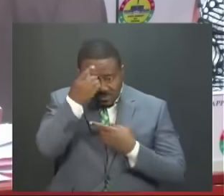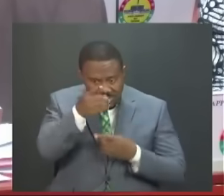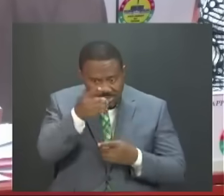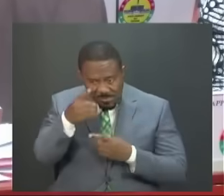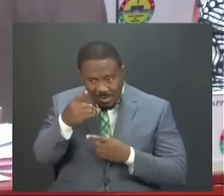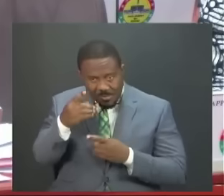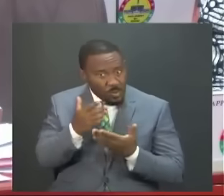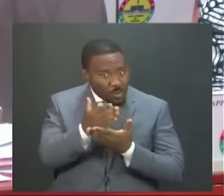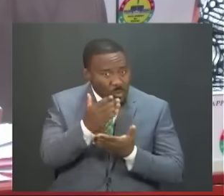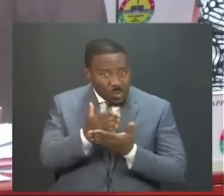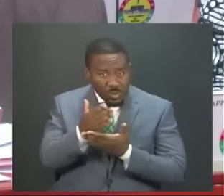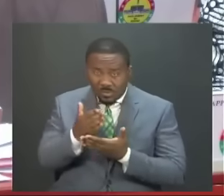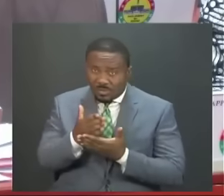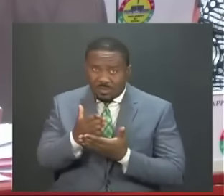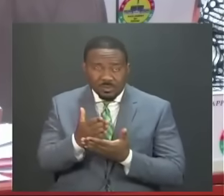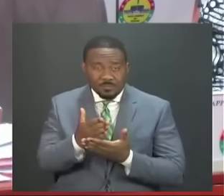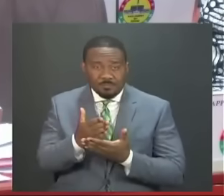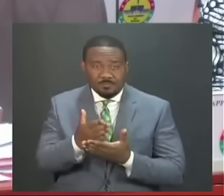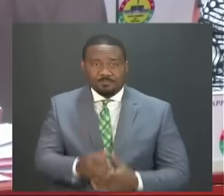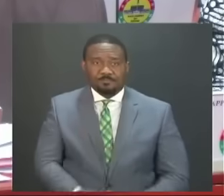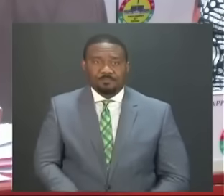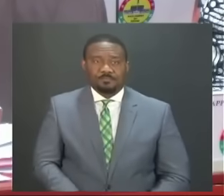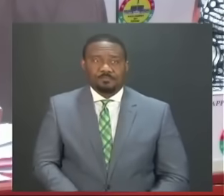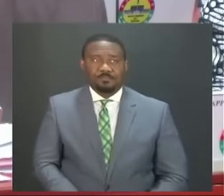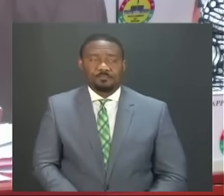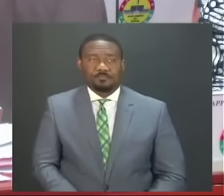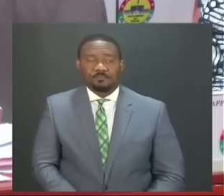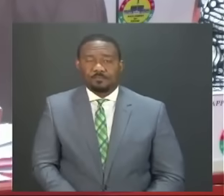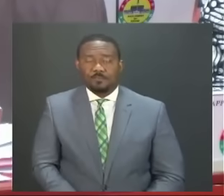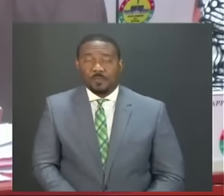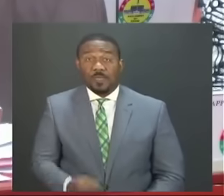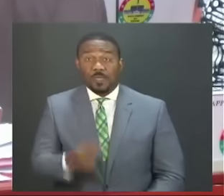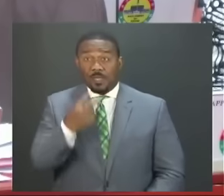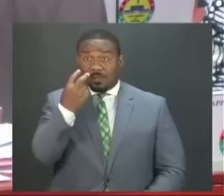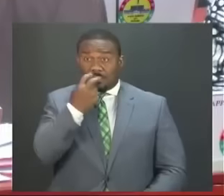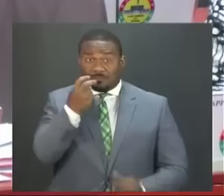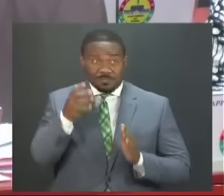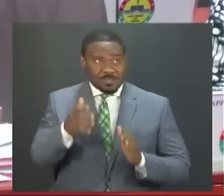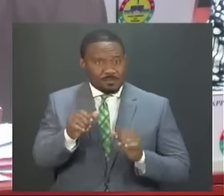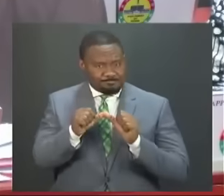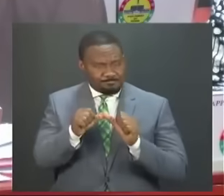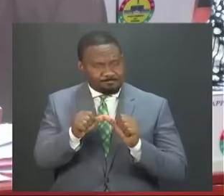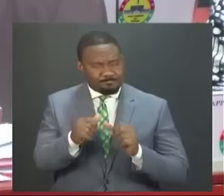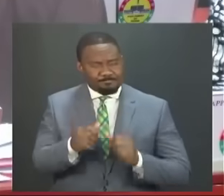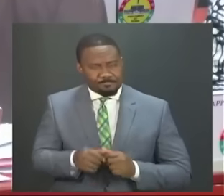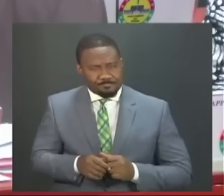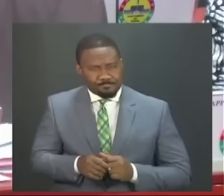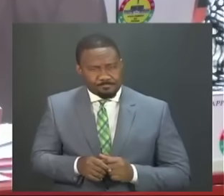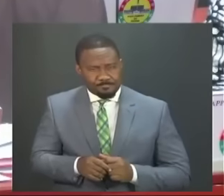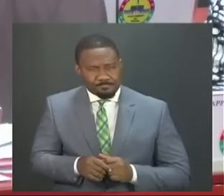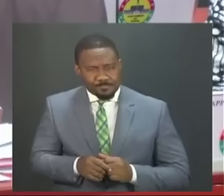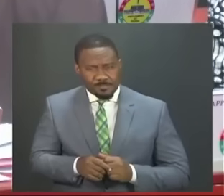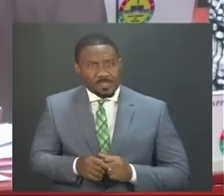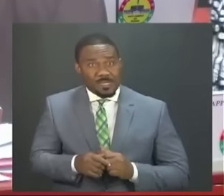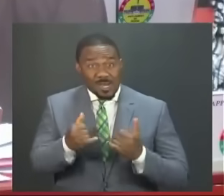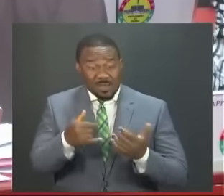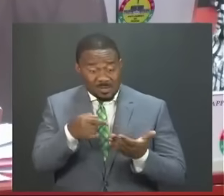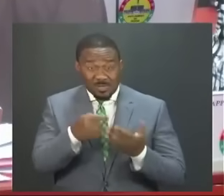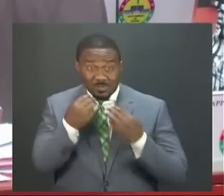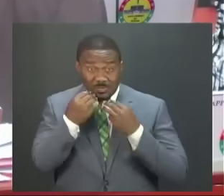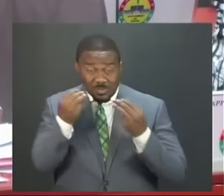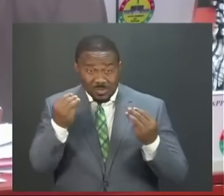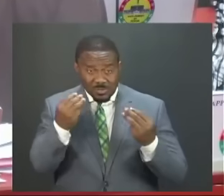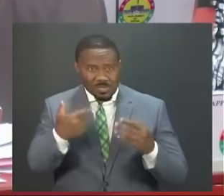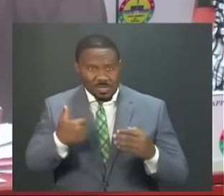propriety involved in that motion. The Speaker continues in his ruling. Honorable members, regarding the motion at hand, I